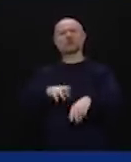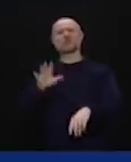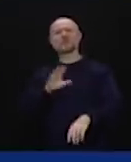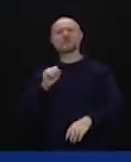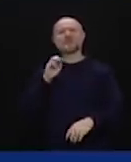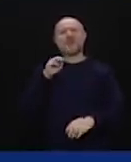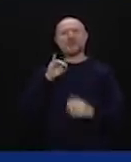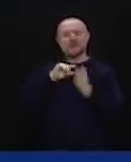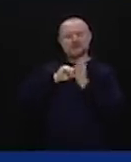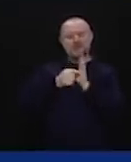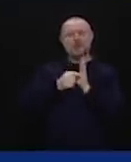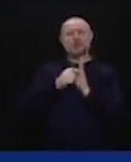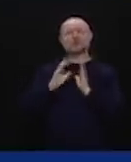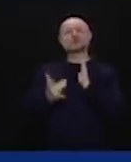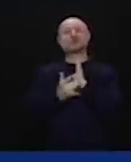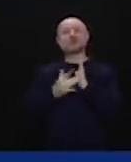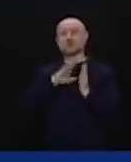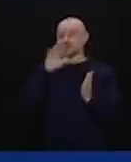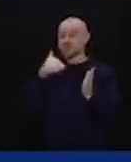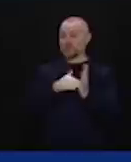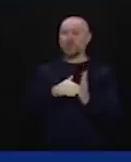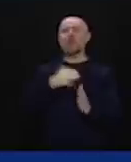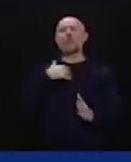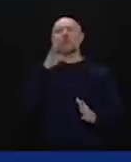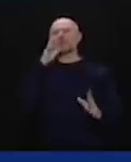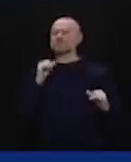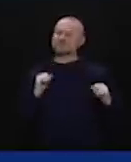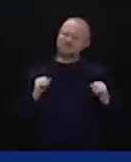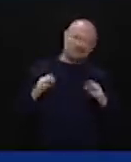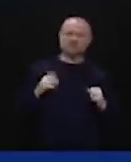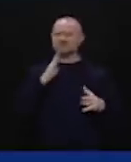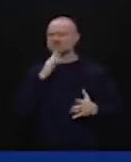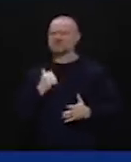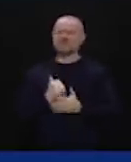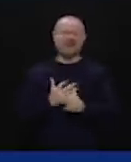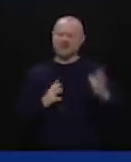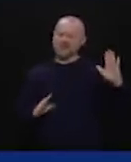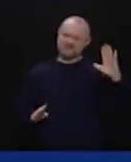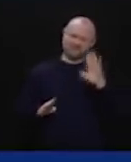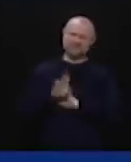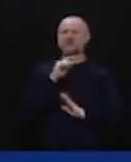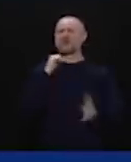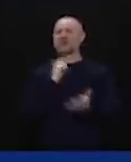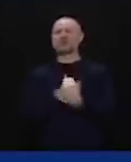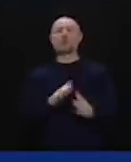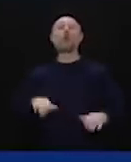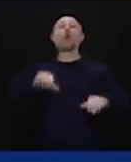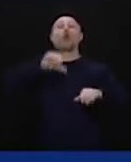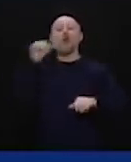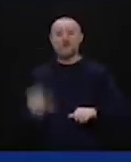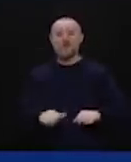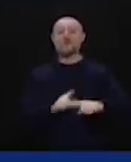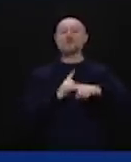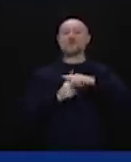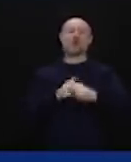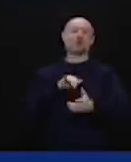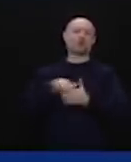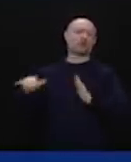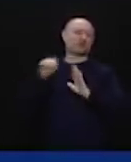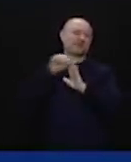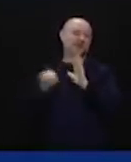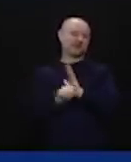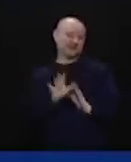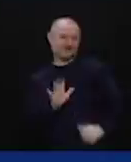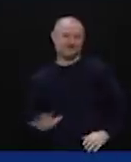it will be an amazing shot in the arm, not just for the Capital Region, but for New York State. And that's what I aim to do, and that's why I